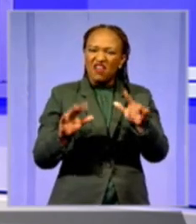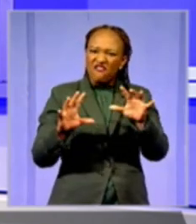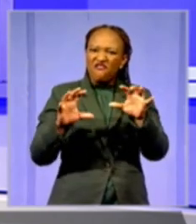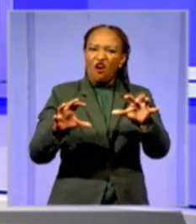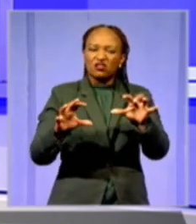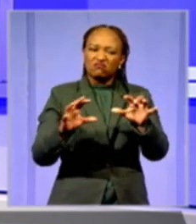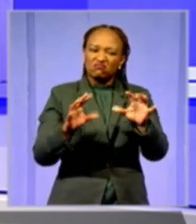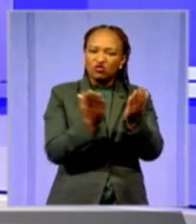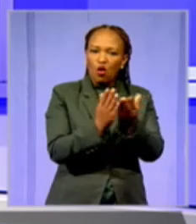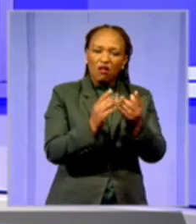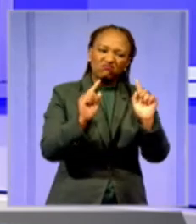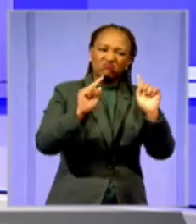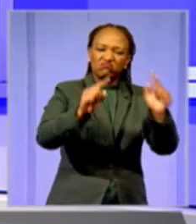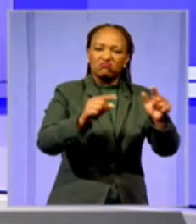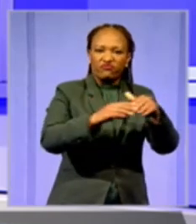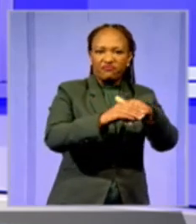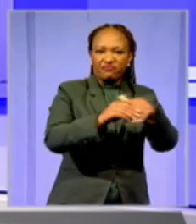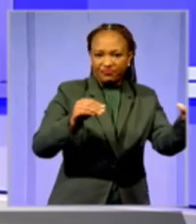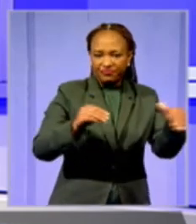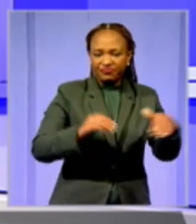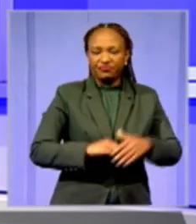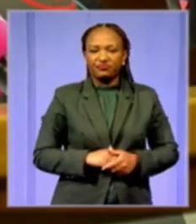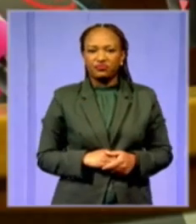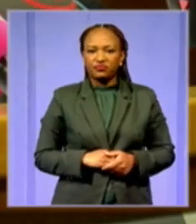kwa sekolong.